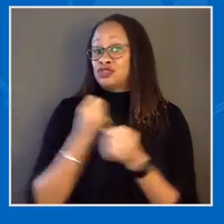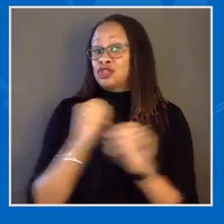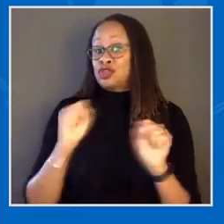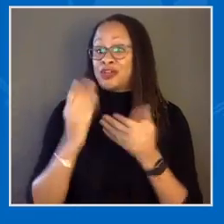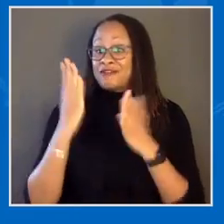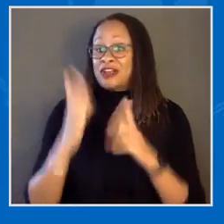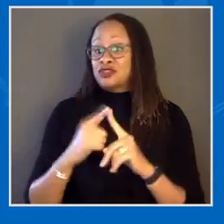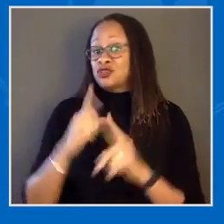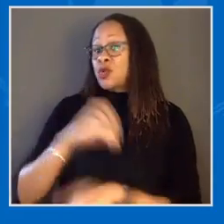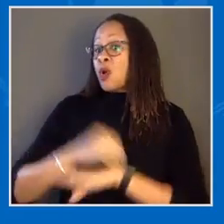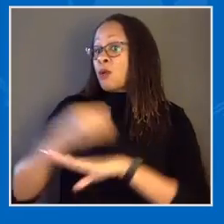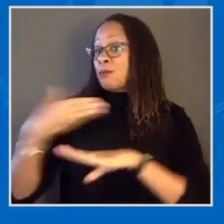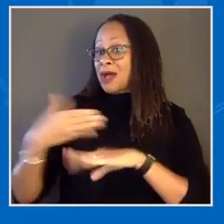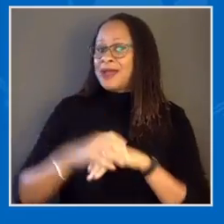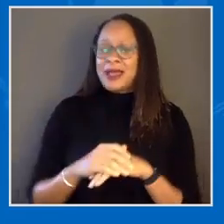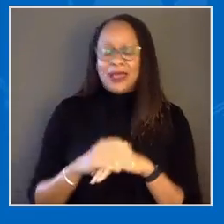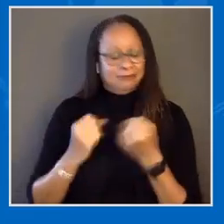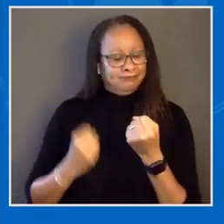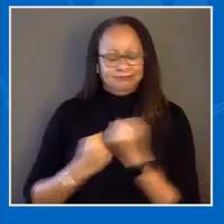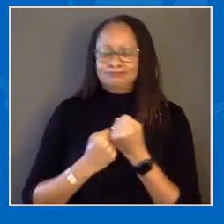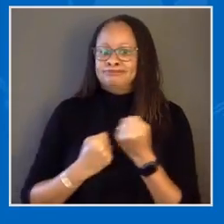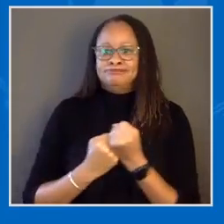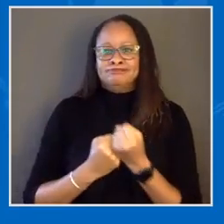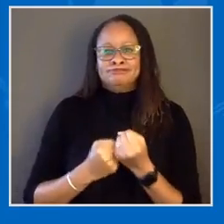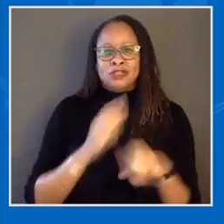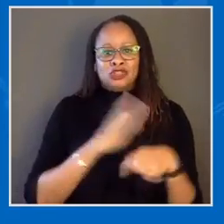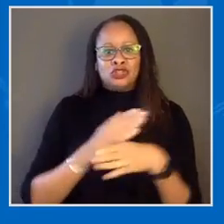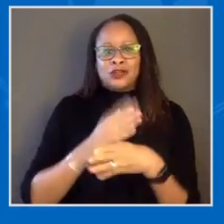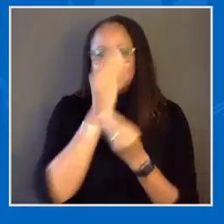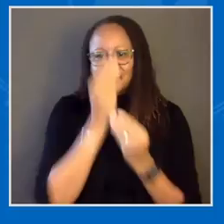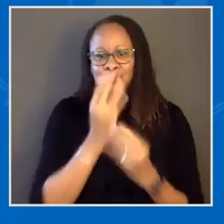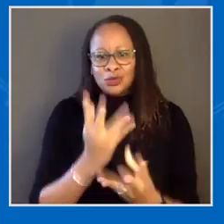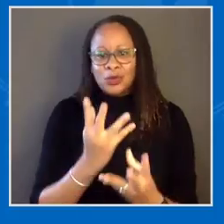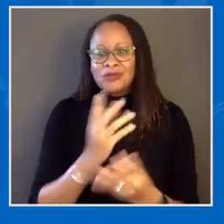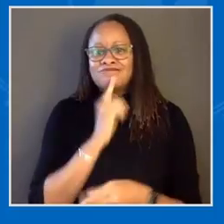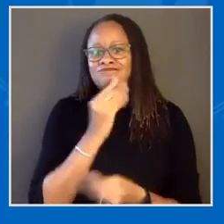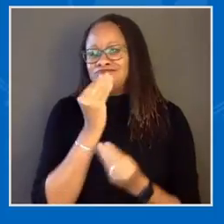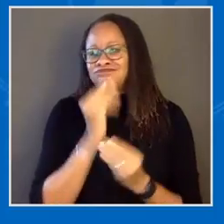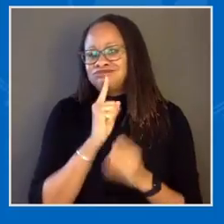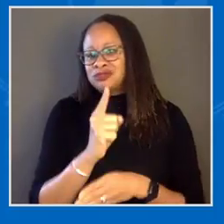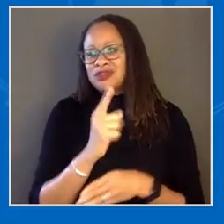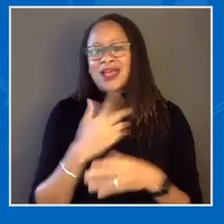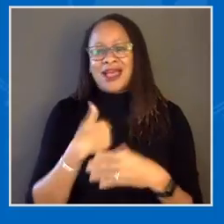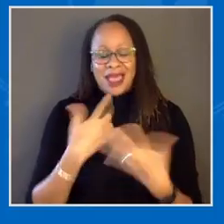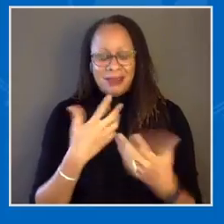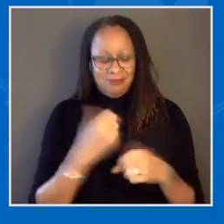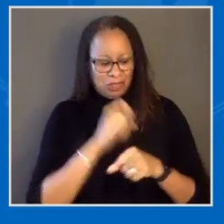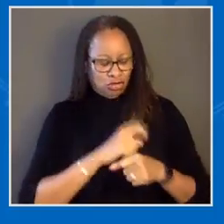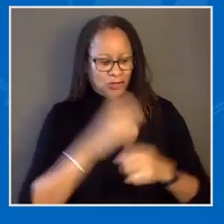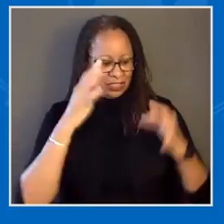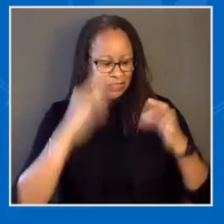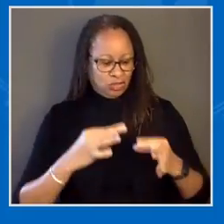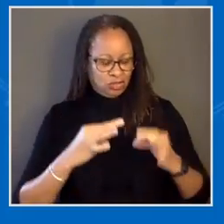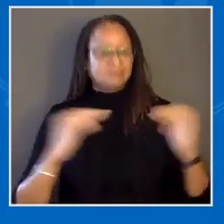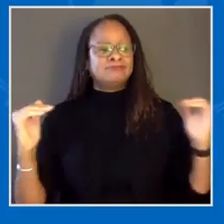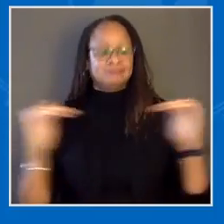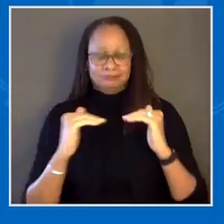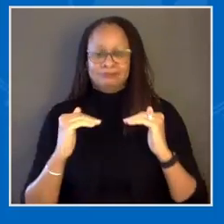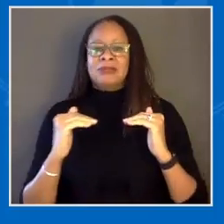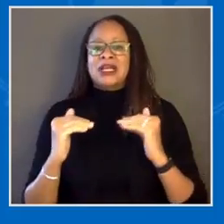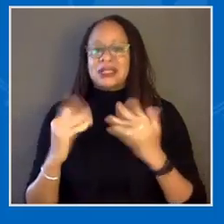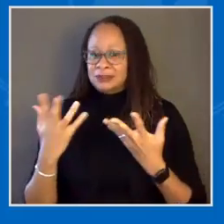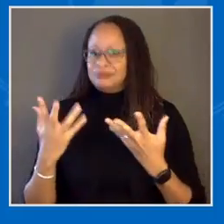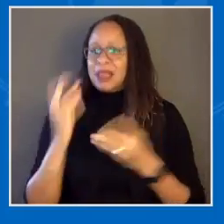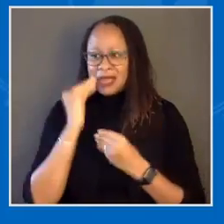fierce advocate for telling the truth and leveling with her decisions with the decision makers. Straight